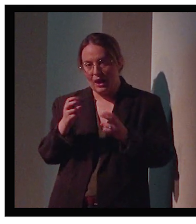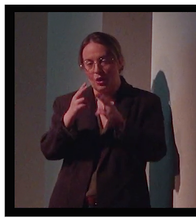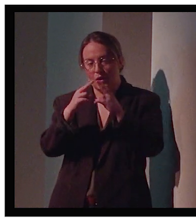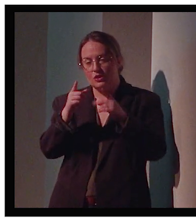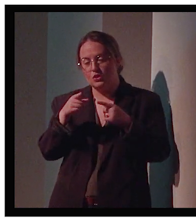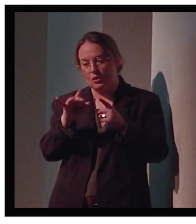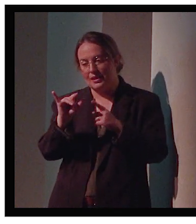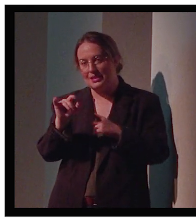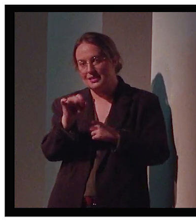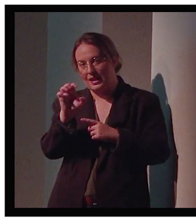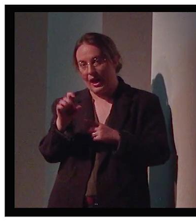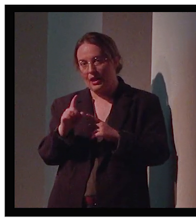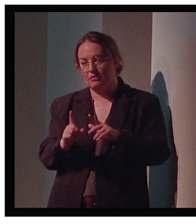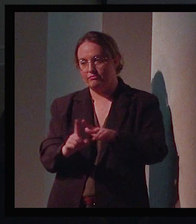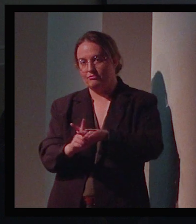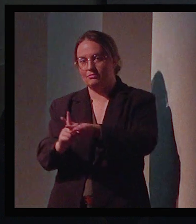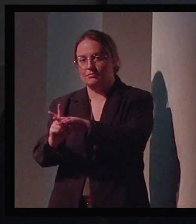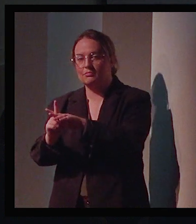appeared.